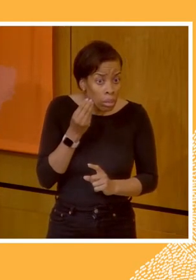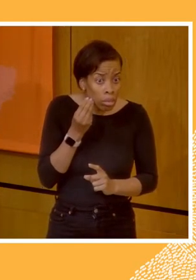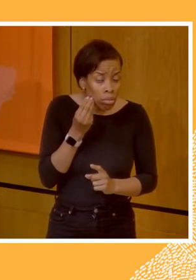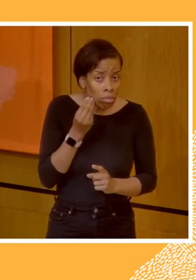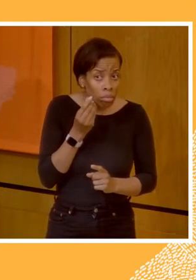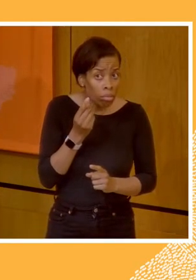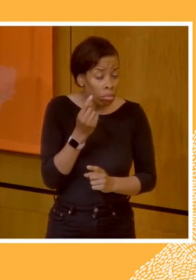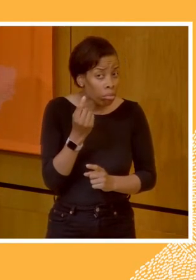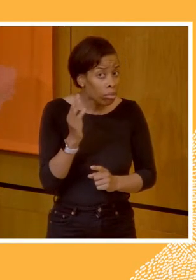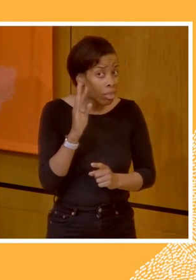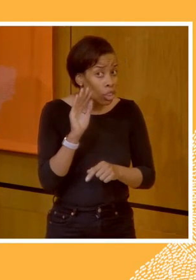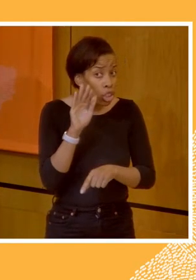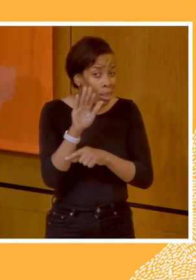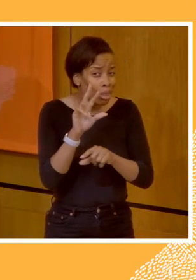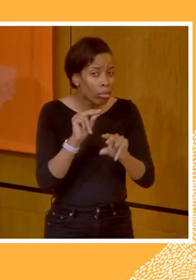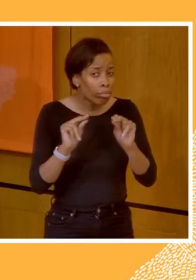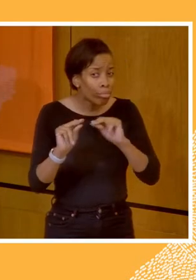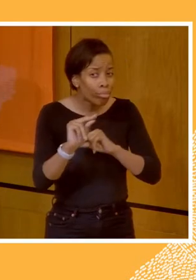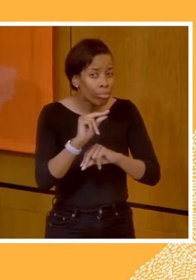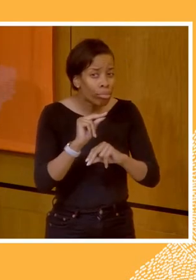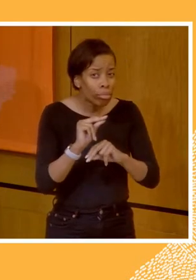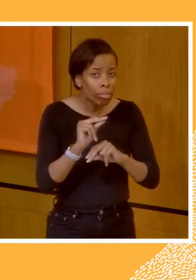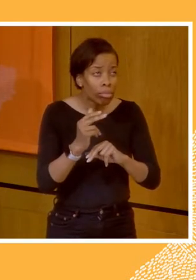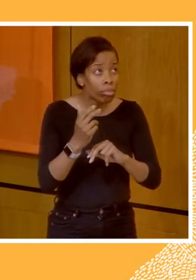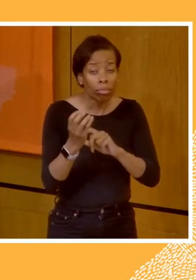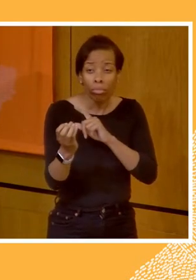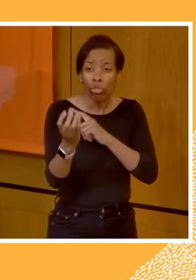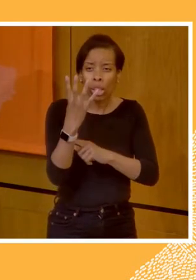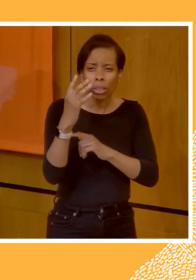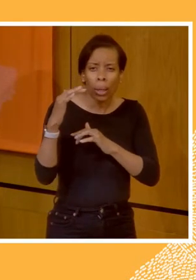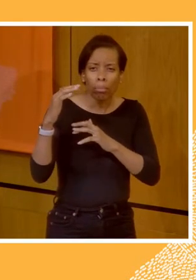are coming from, or the hum of that projector.